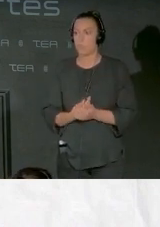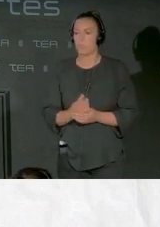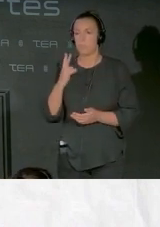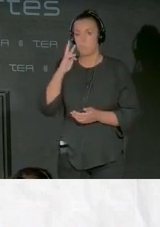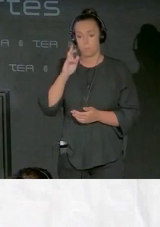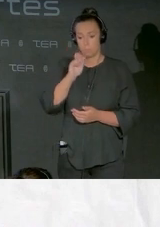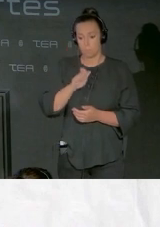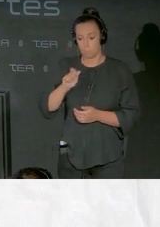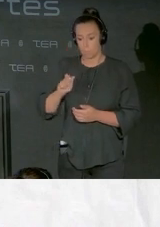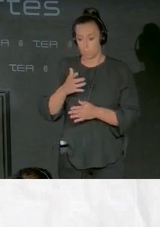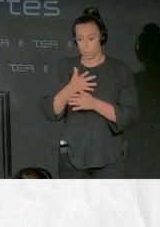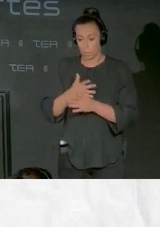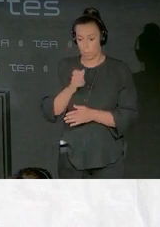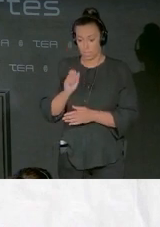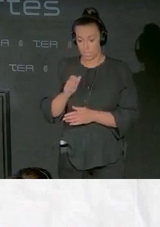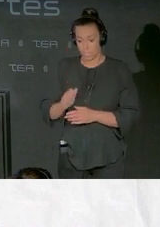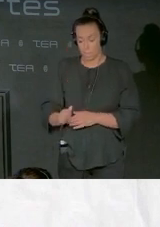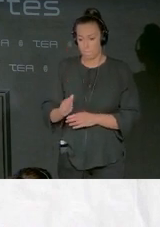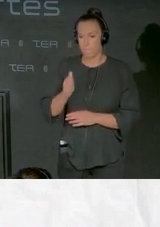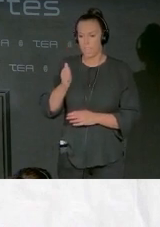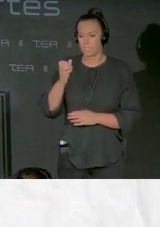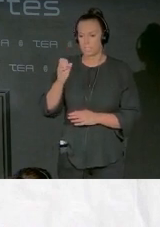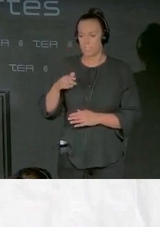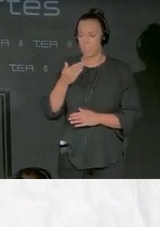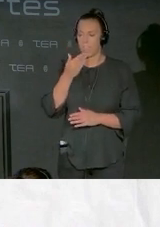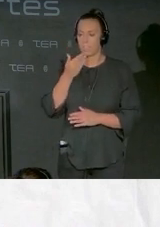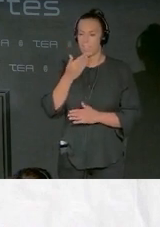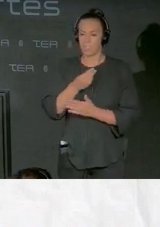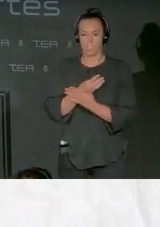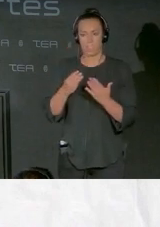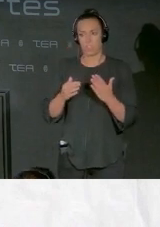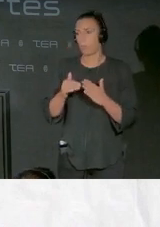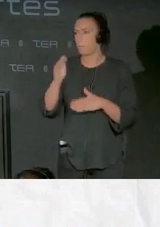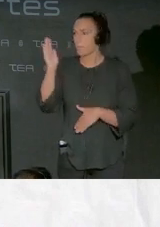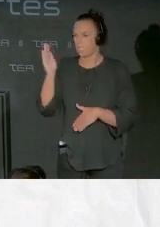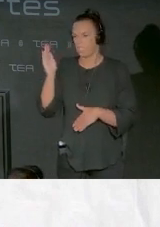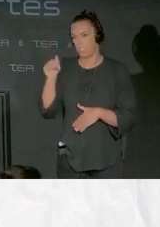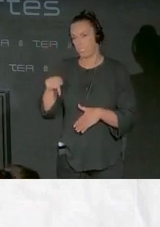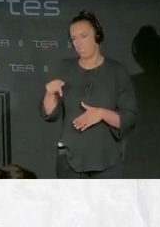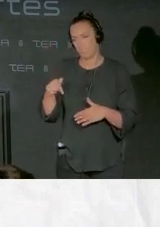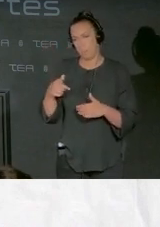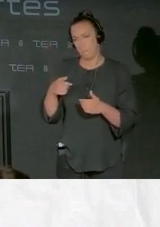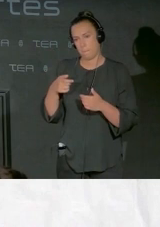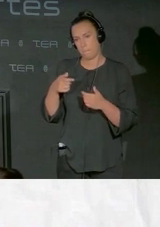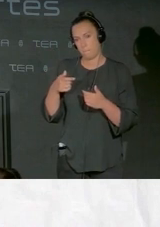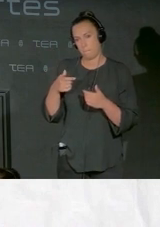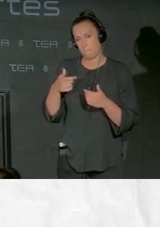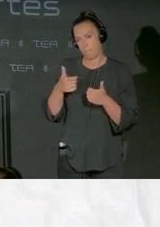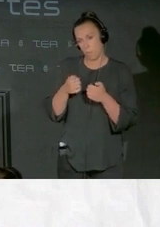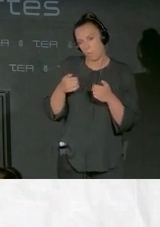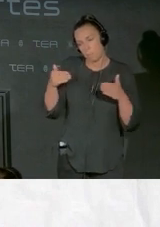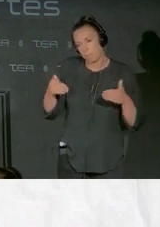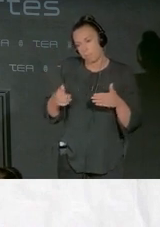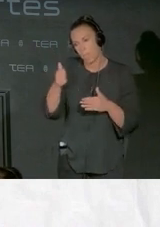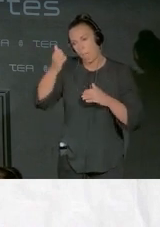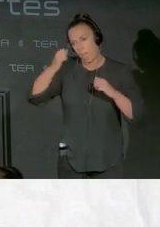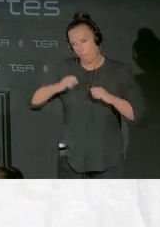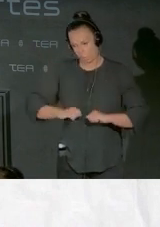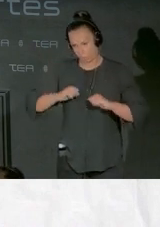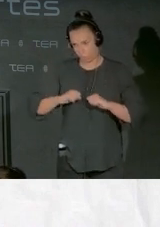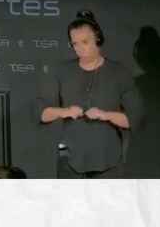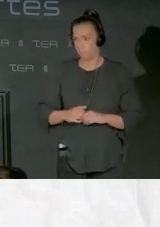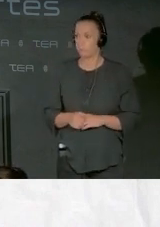Last thing I would say is also on both in terms of number of players and in terms of time spent playing video games per week,